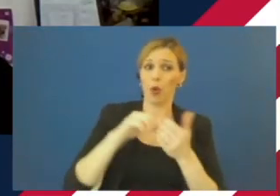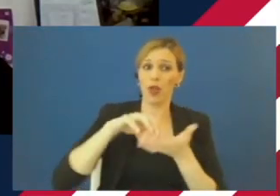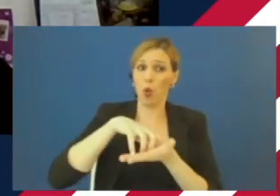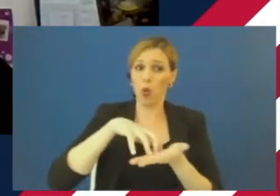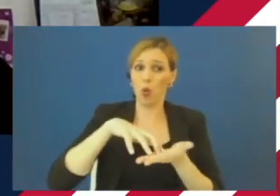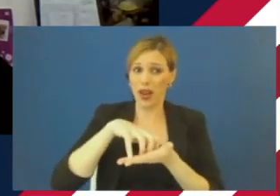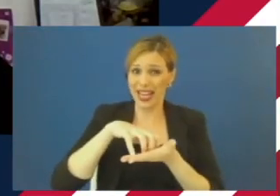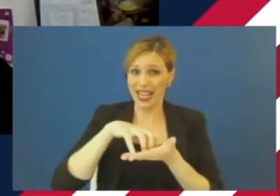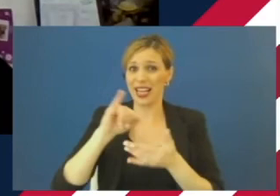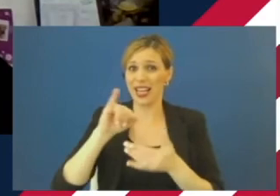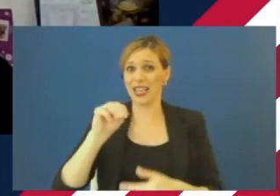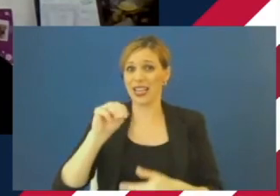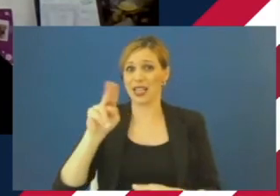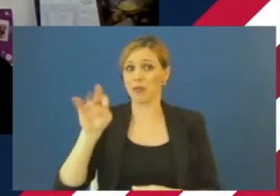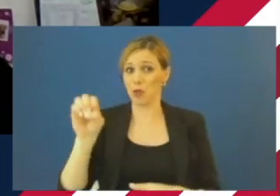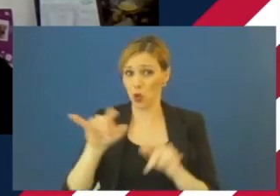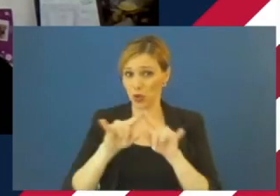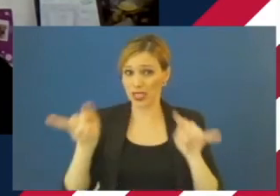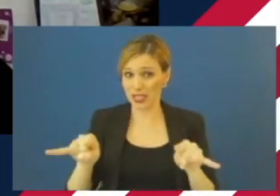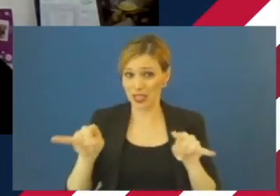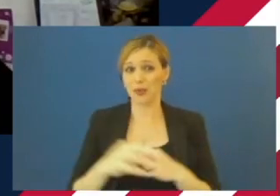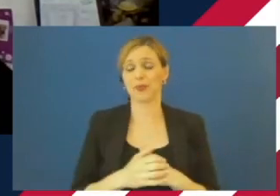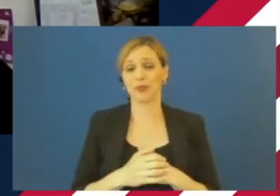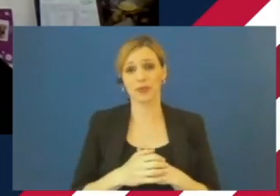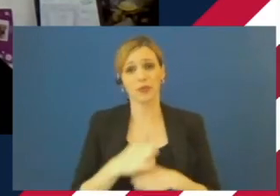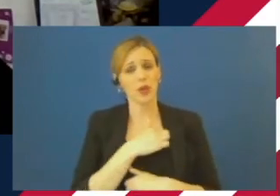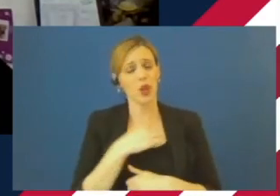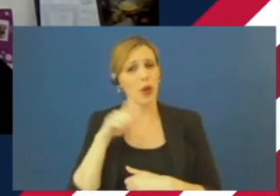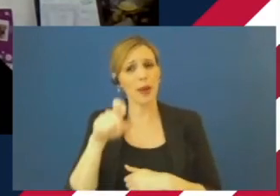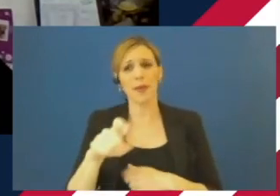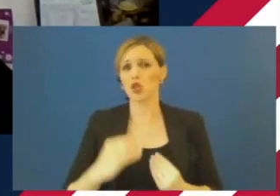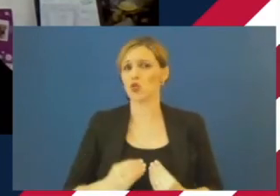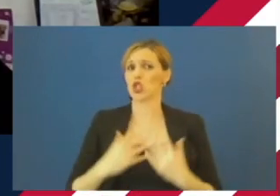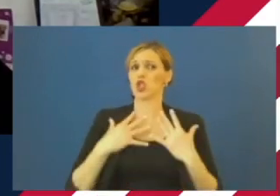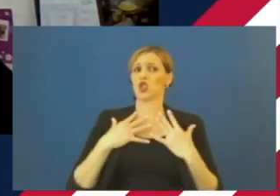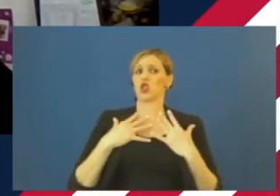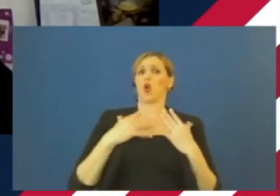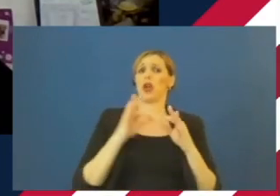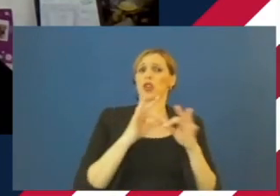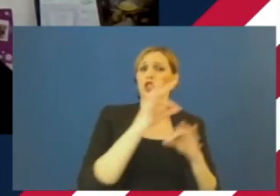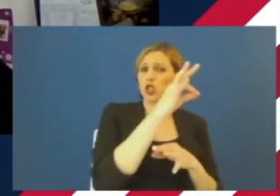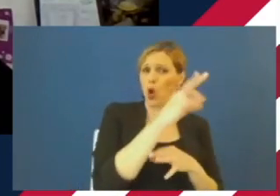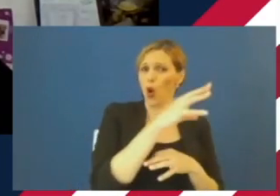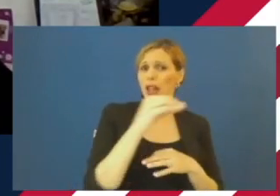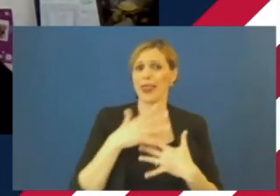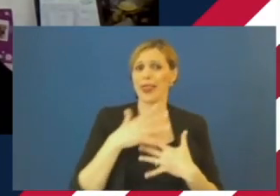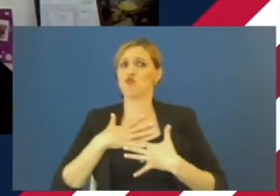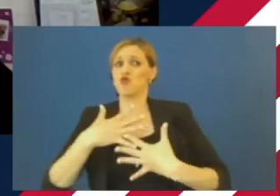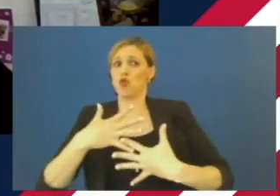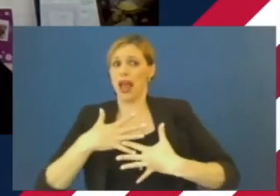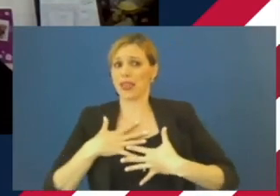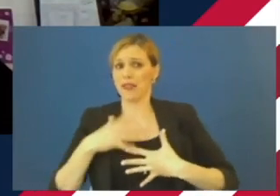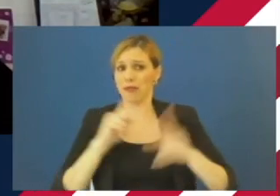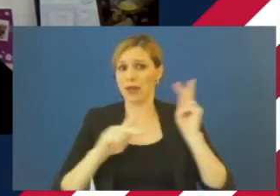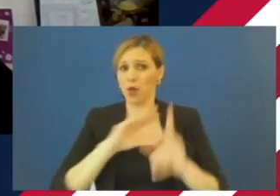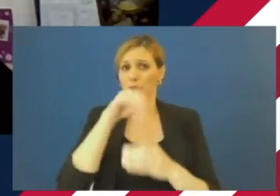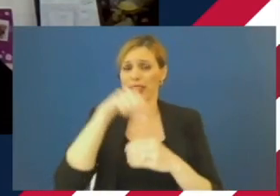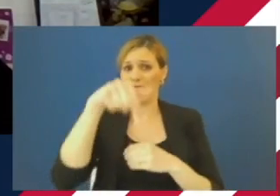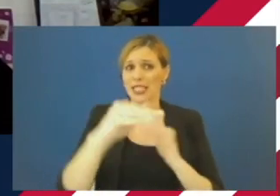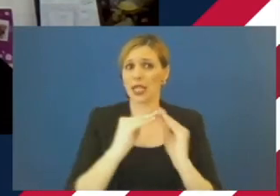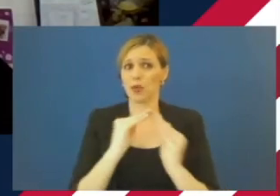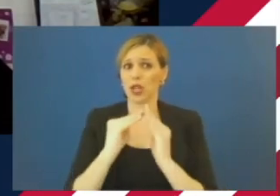soul and justice in every breath of America by placing this issue as a top priority for a future administration. Thank you so